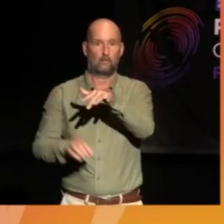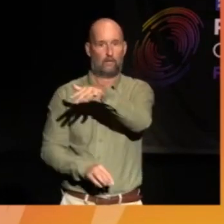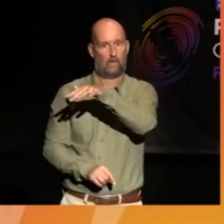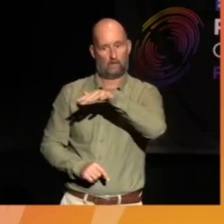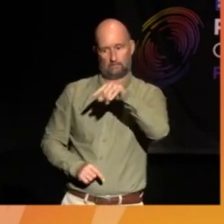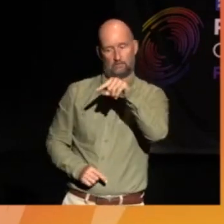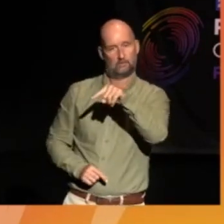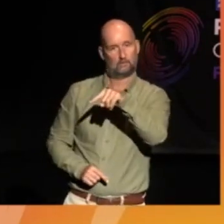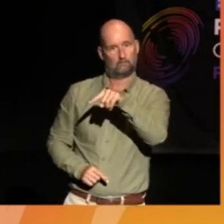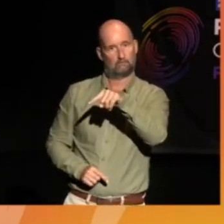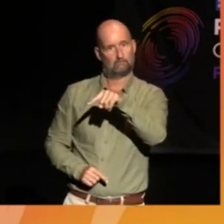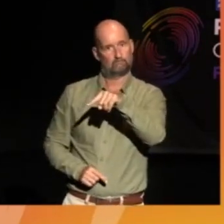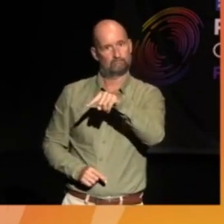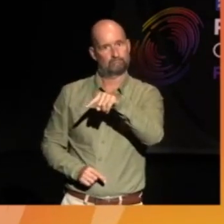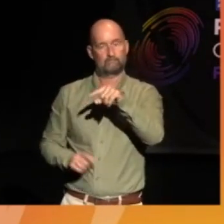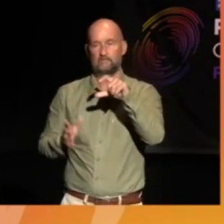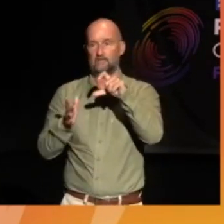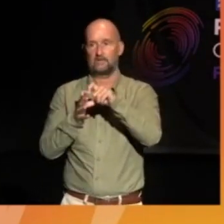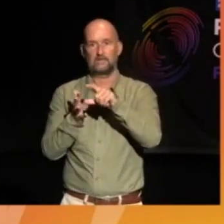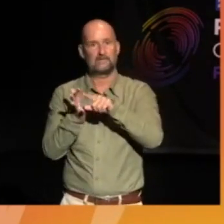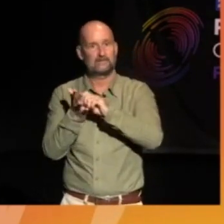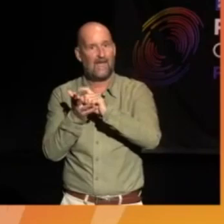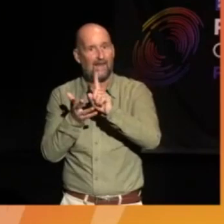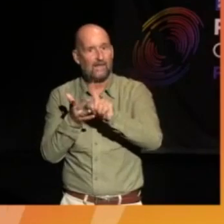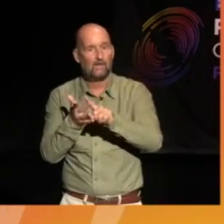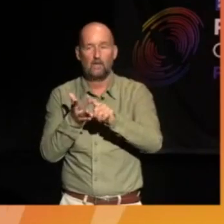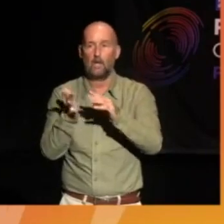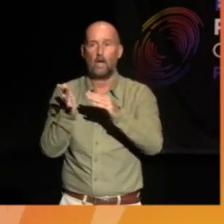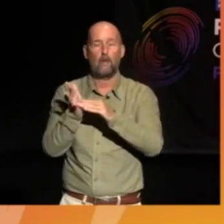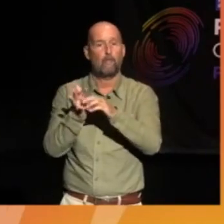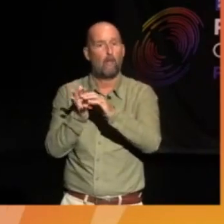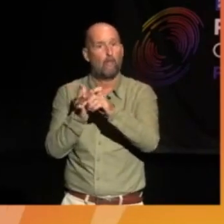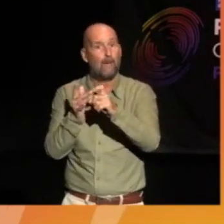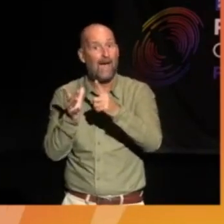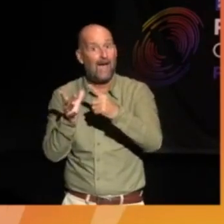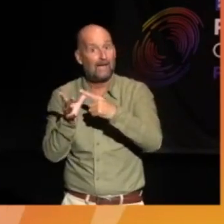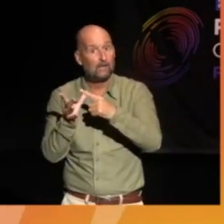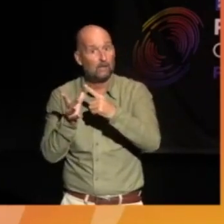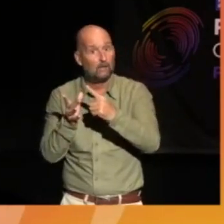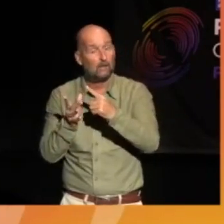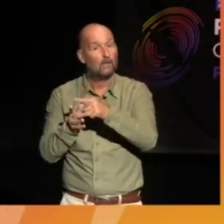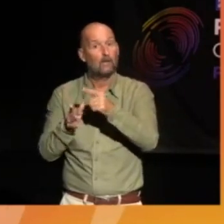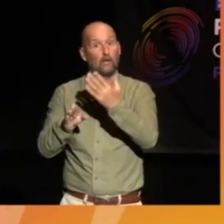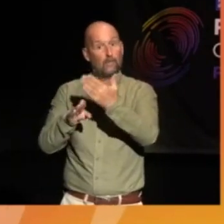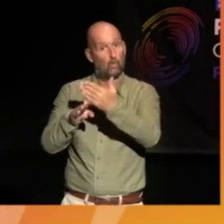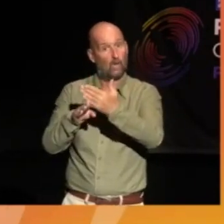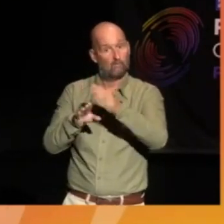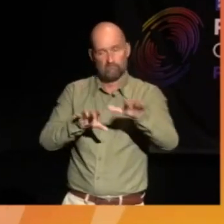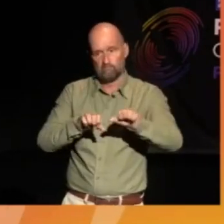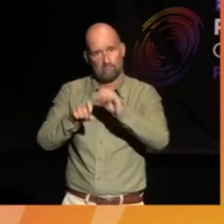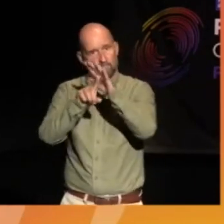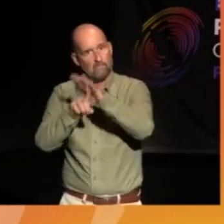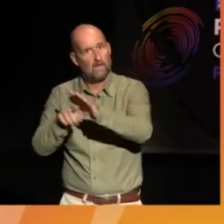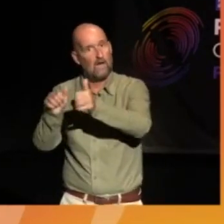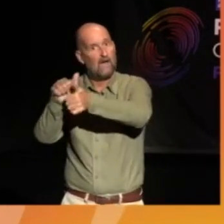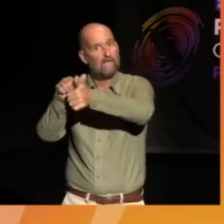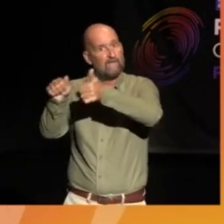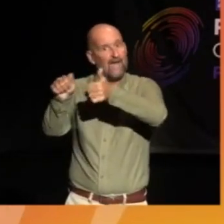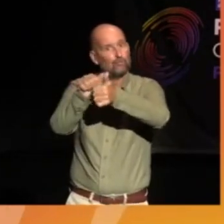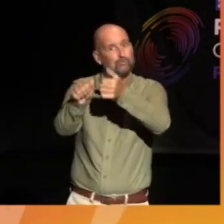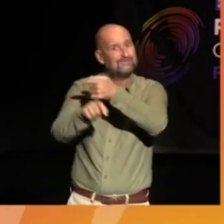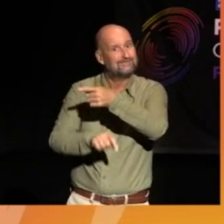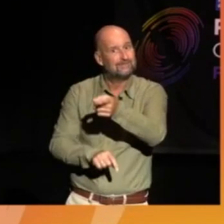the places like Delhi, Mumbai, or big cities where they are working in factories, they don't even get a chance